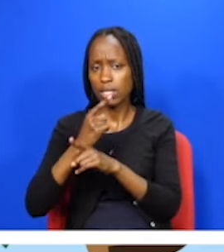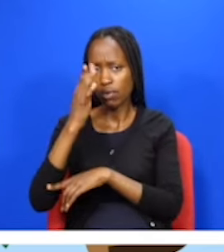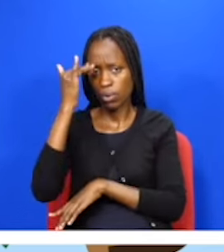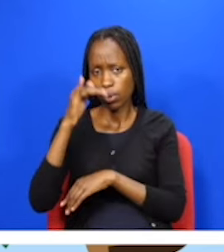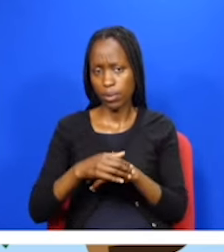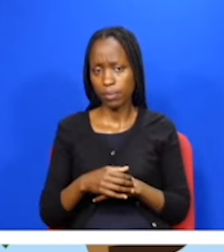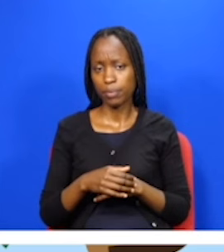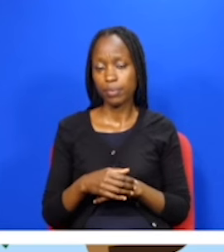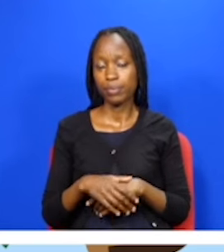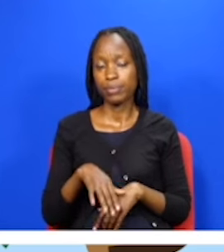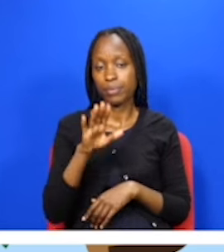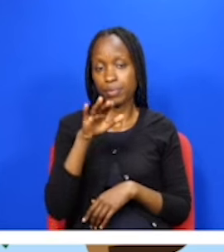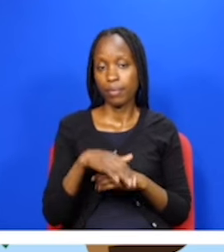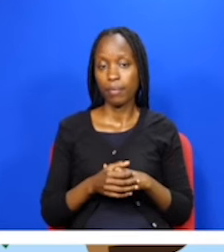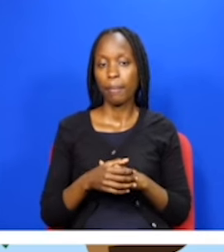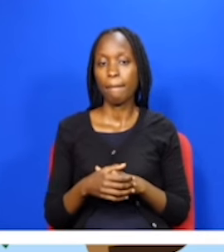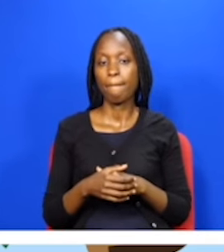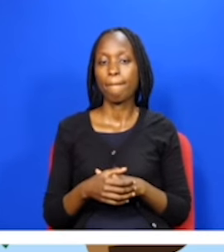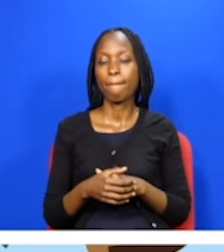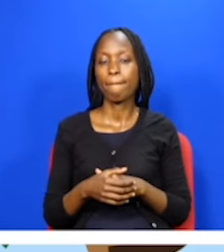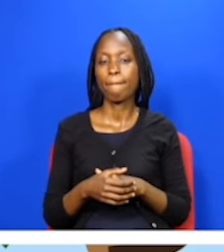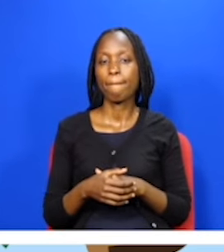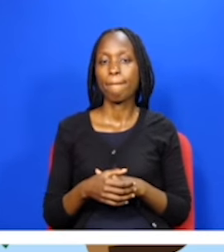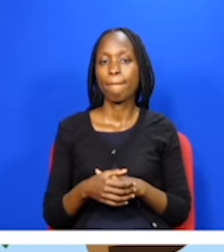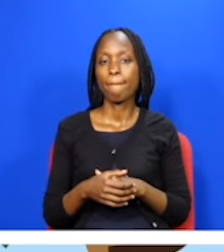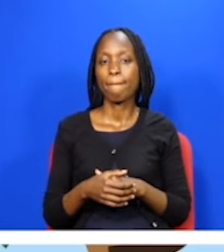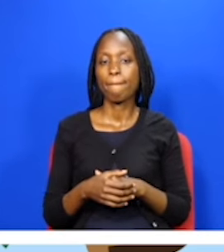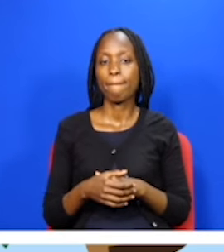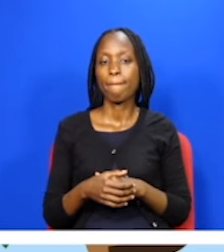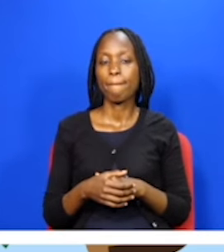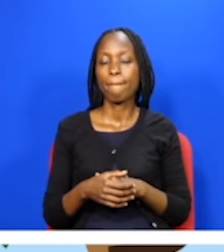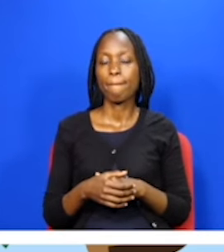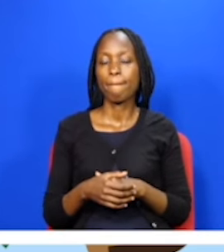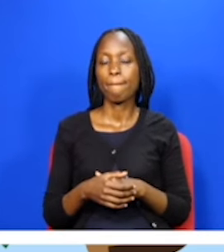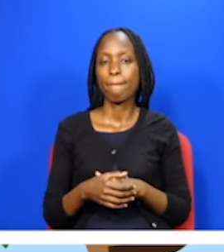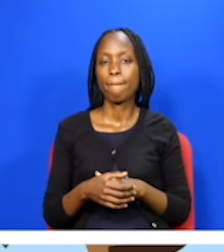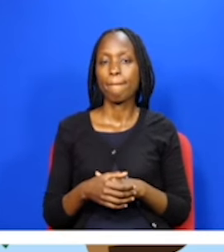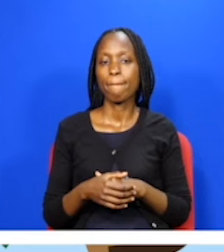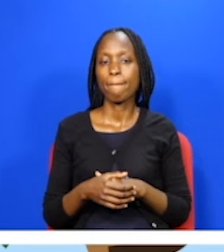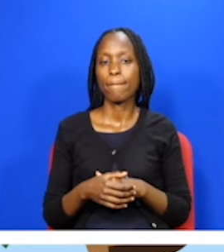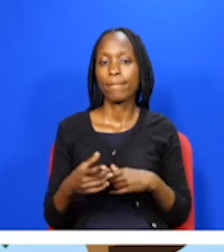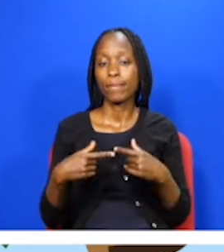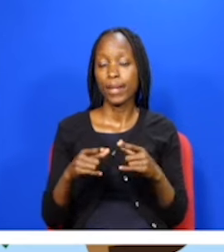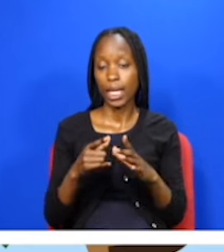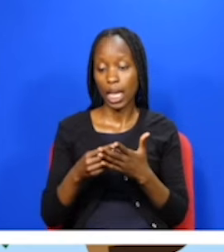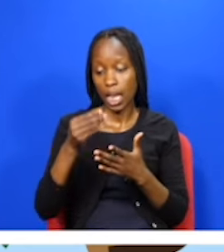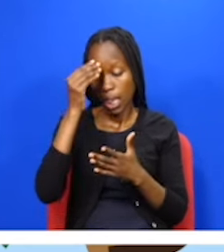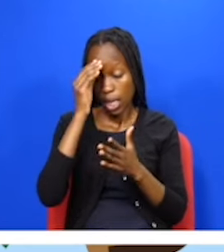Let us learn together, and we can see or we'll know how to answer these